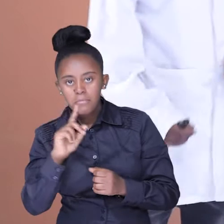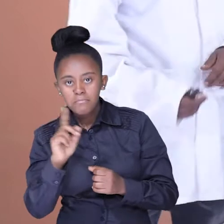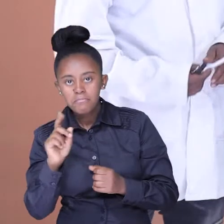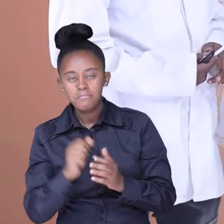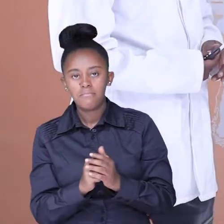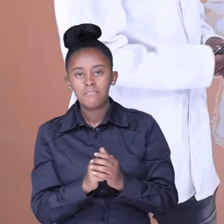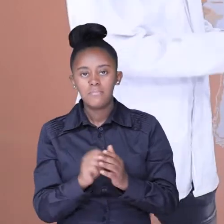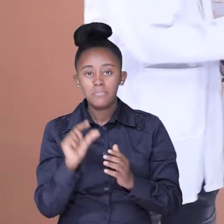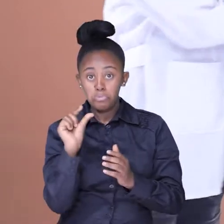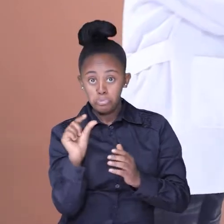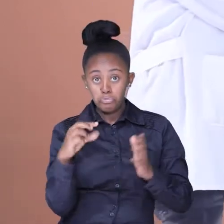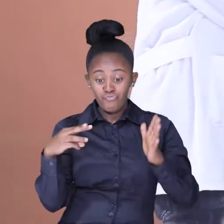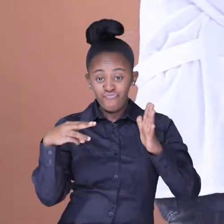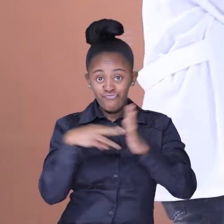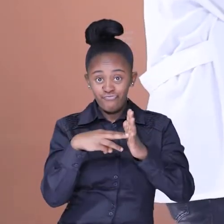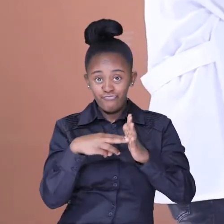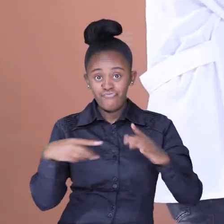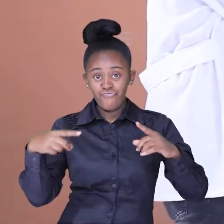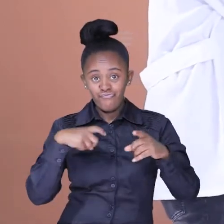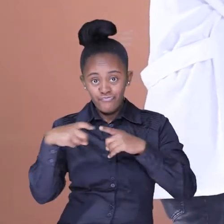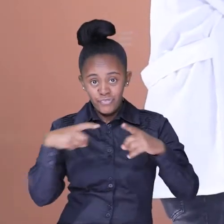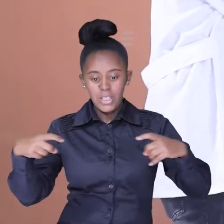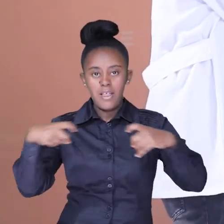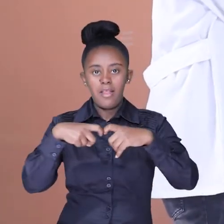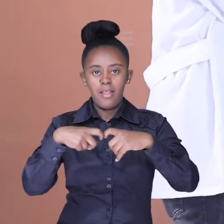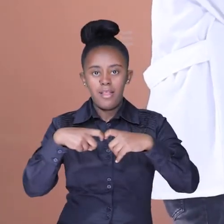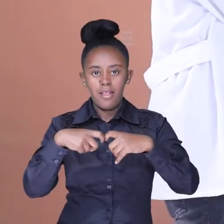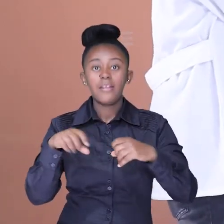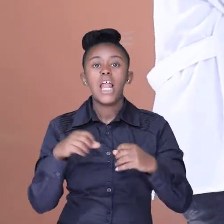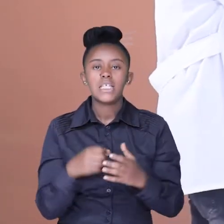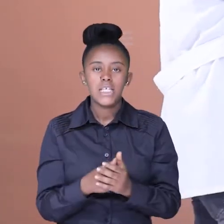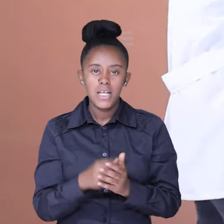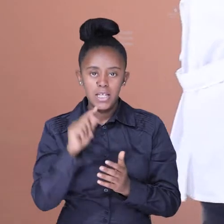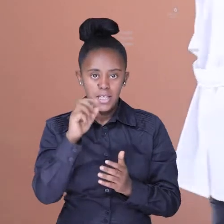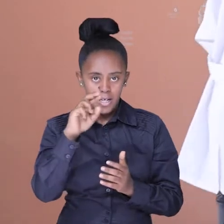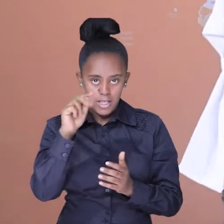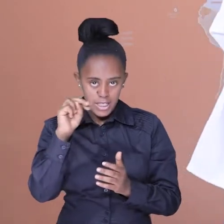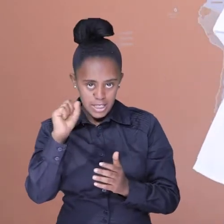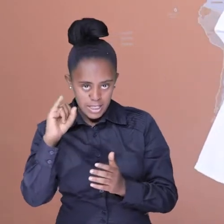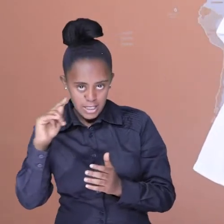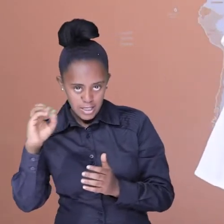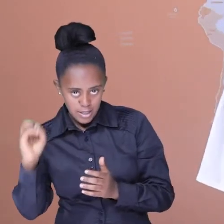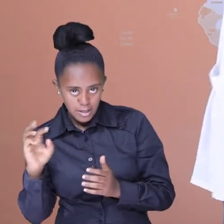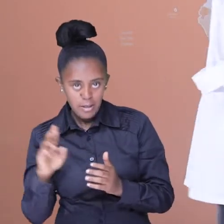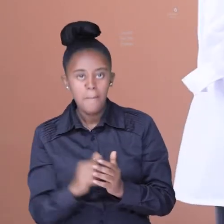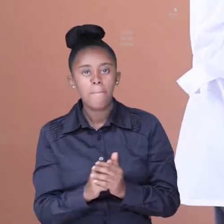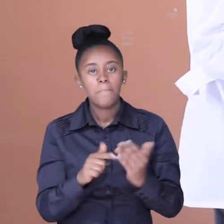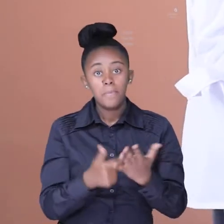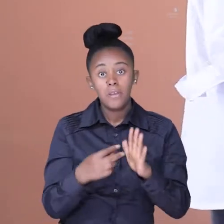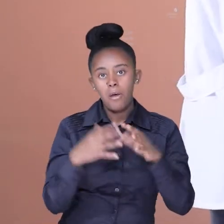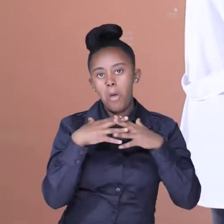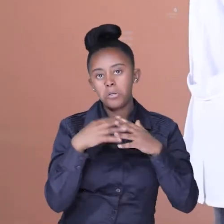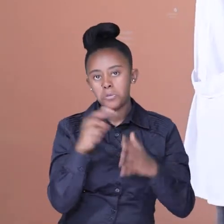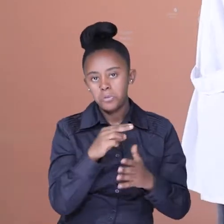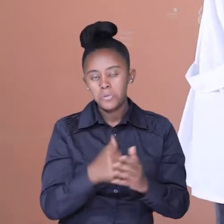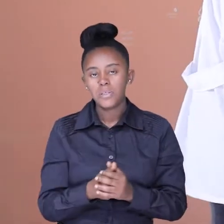semiconductor components. This is a symbol, is a device for transistors. This is what the symbol given for the